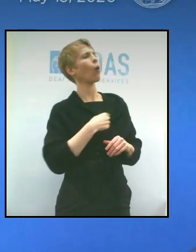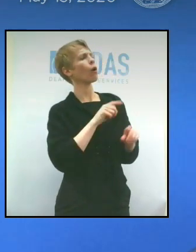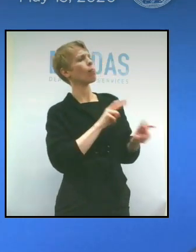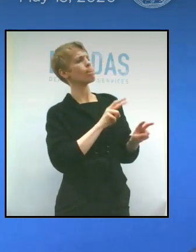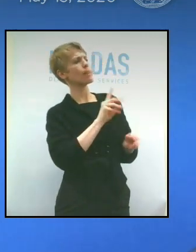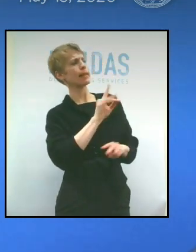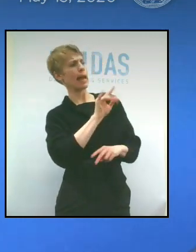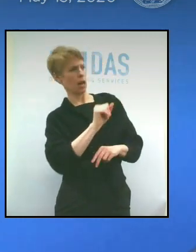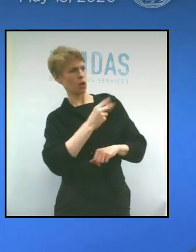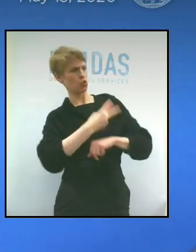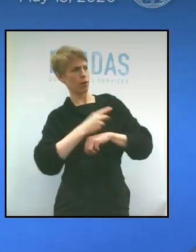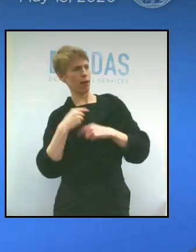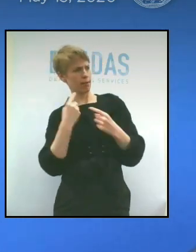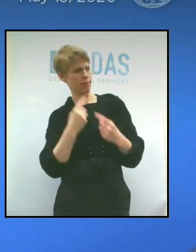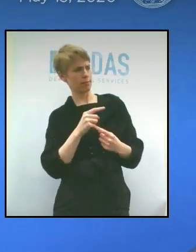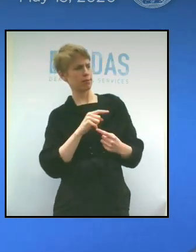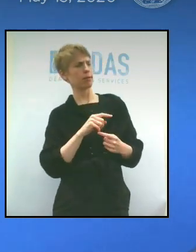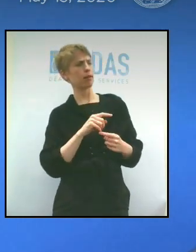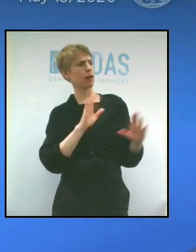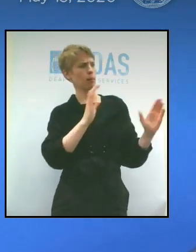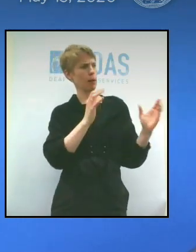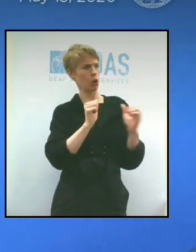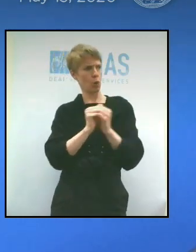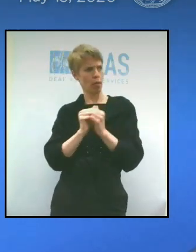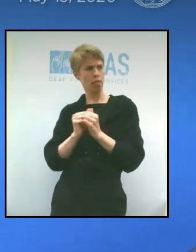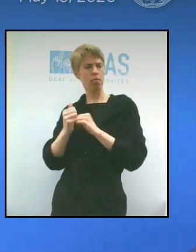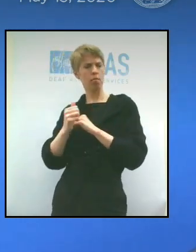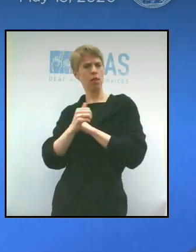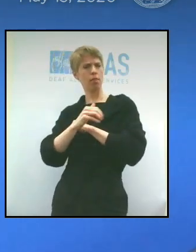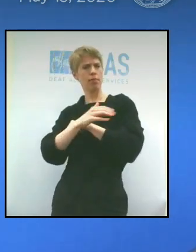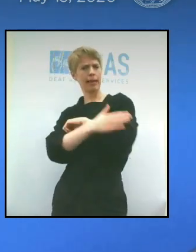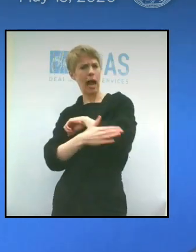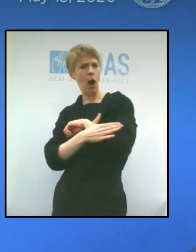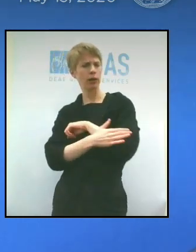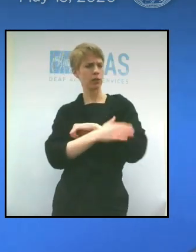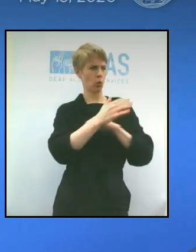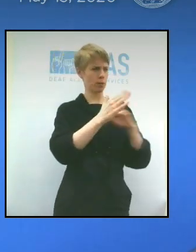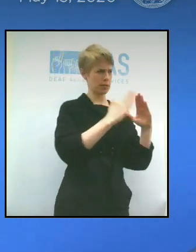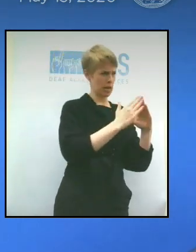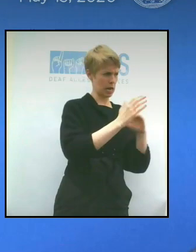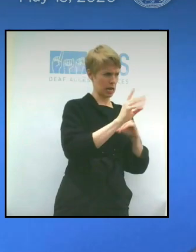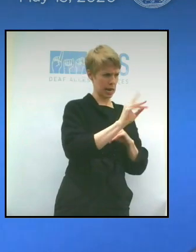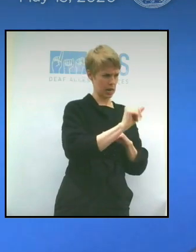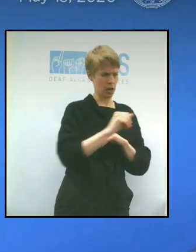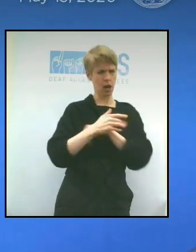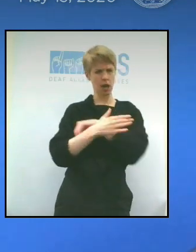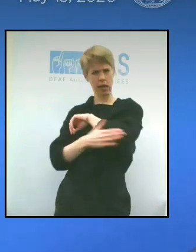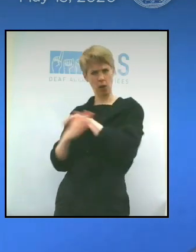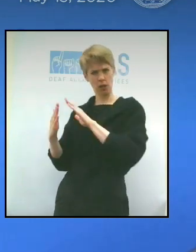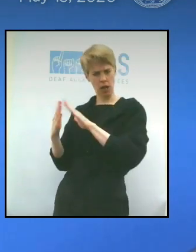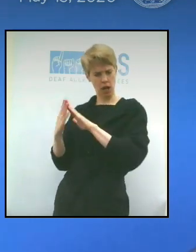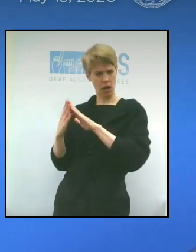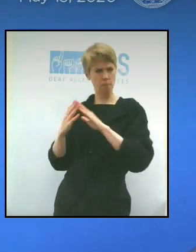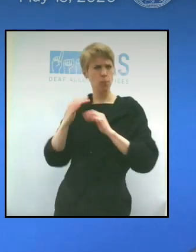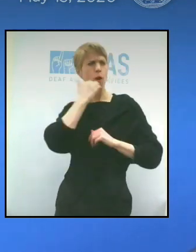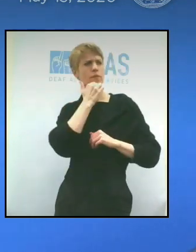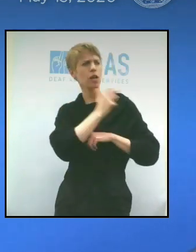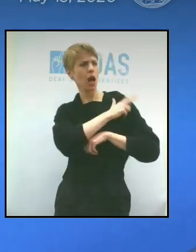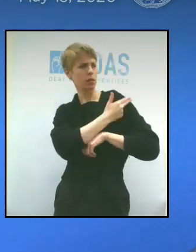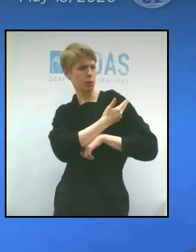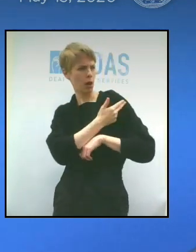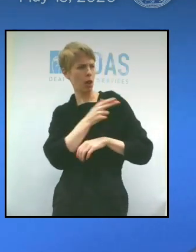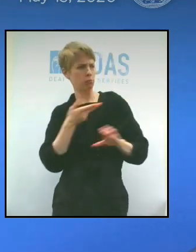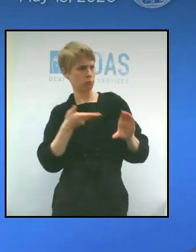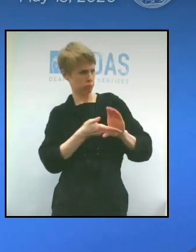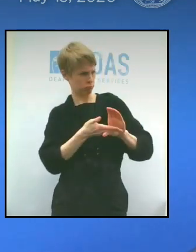over the last 2 days and comparing it against the data that the county has been releasing. The daily hospitalization data